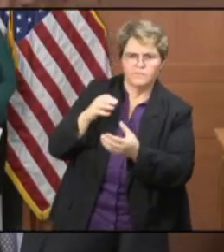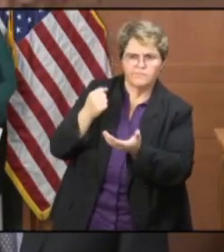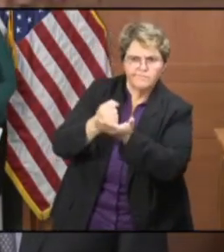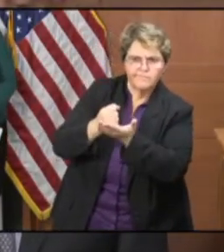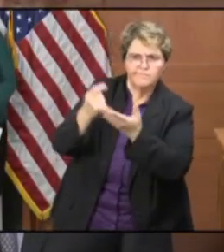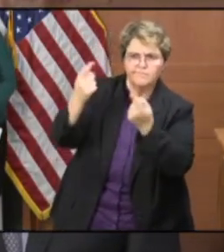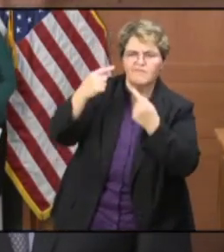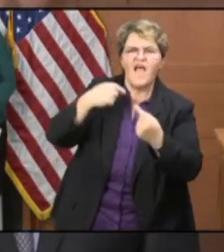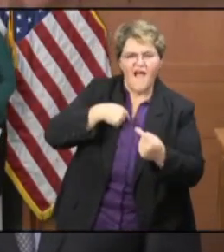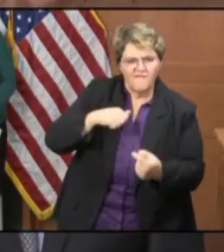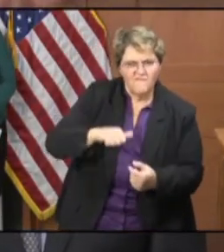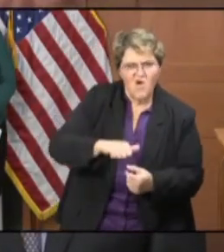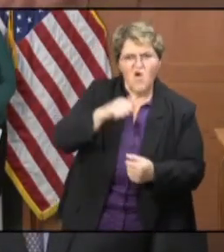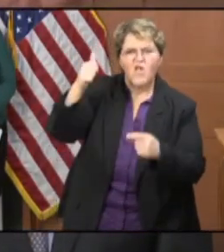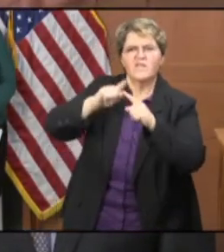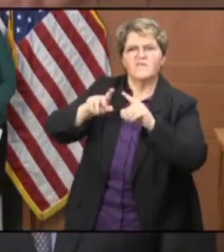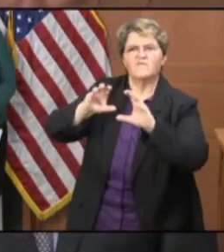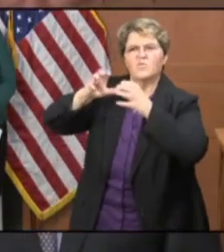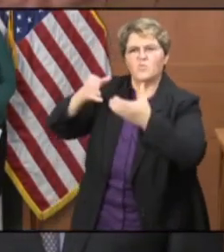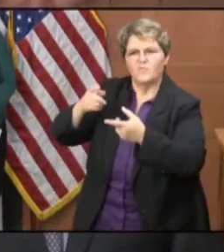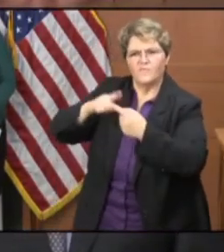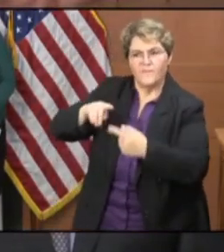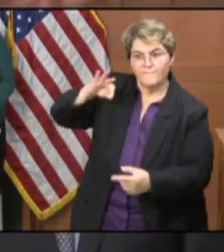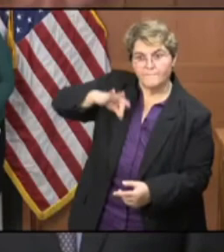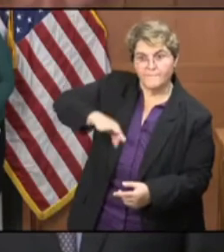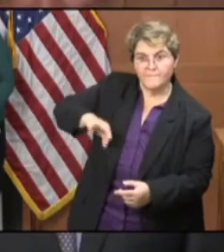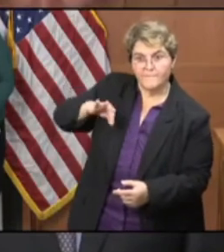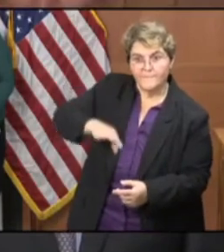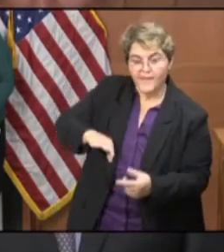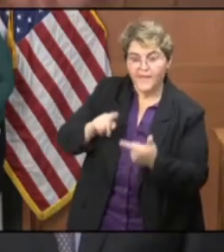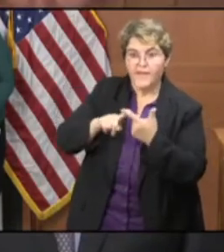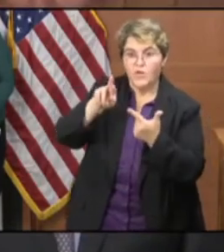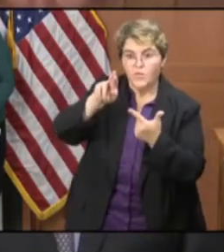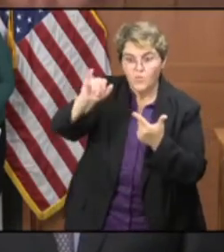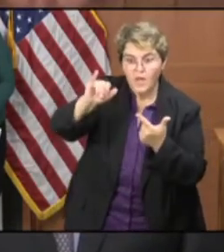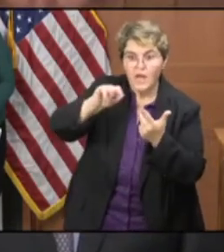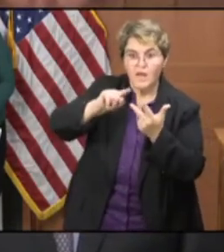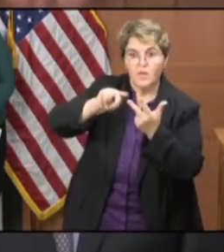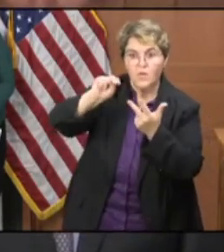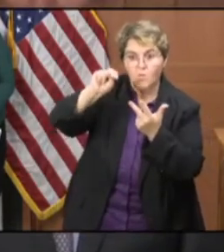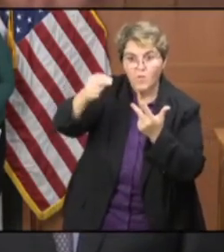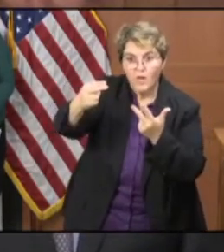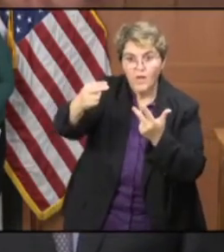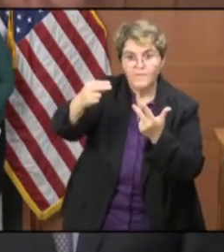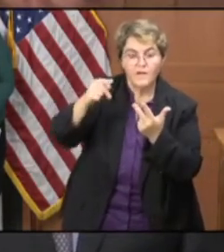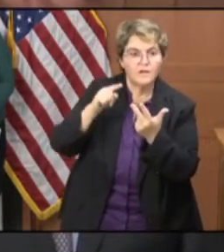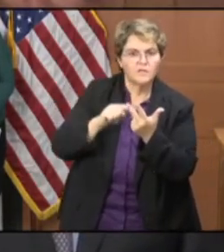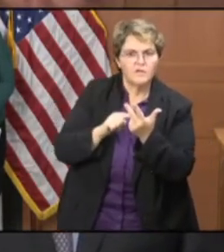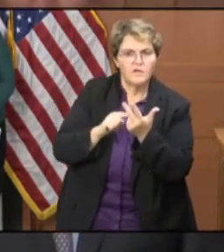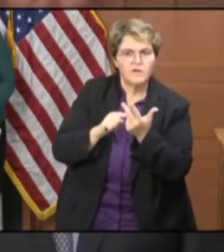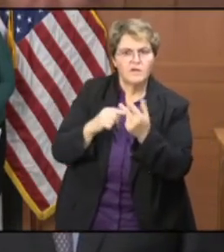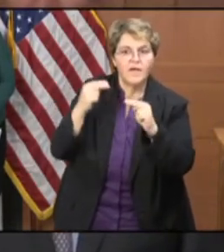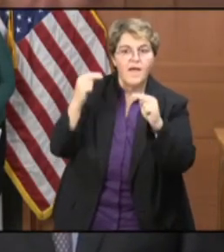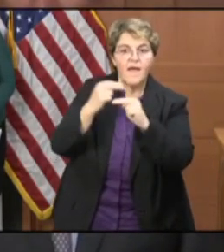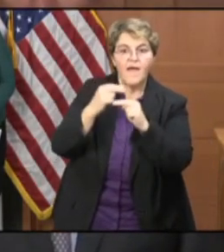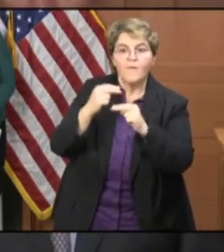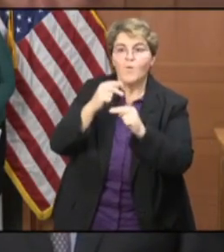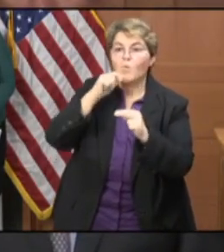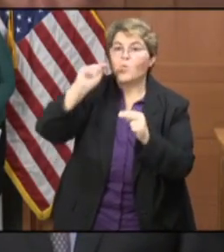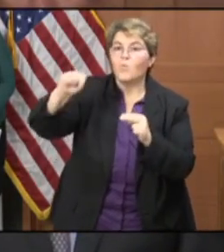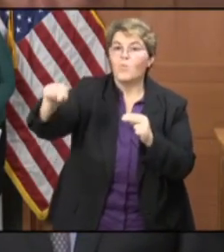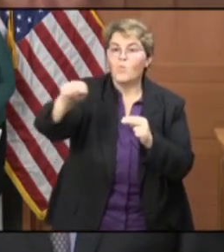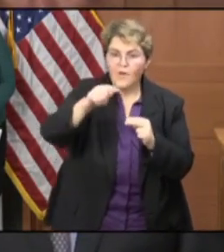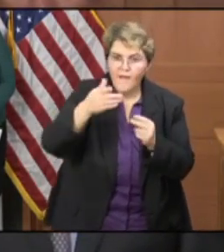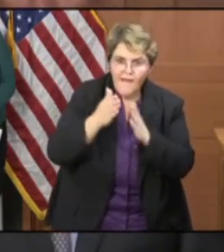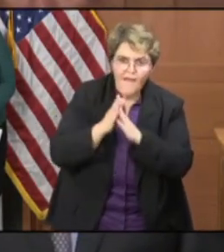and support personnel from Maine, Rhode Island, New Hampshire, and through the interstate compact, we're able to request assets